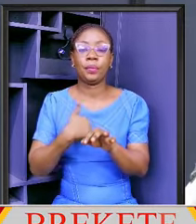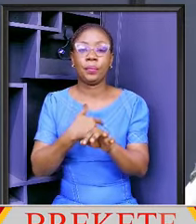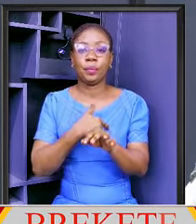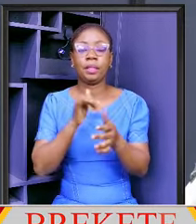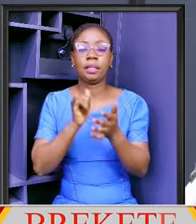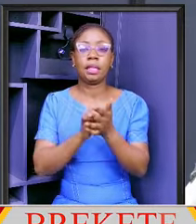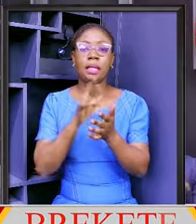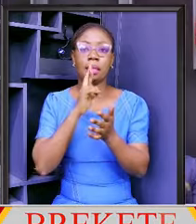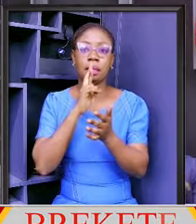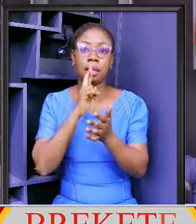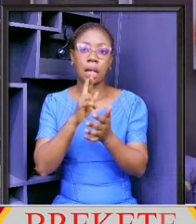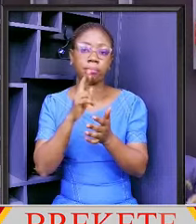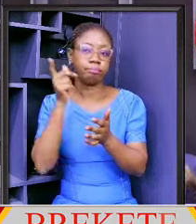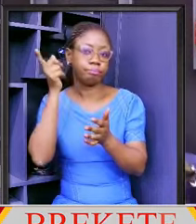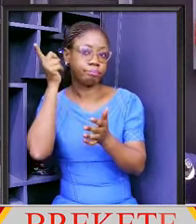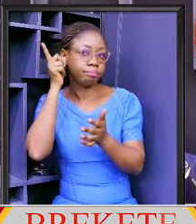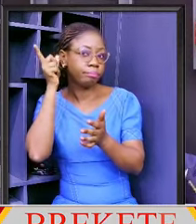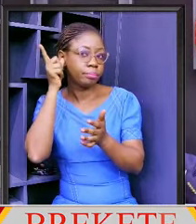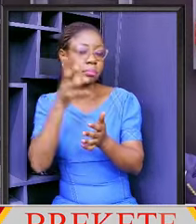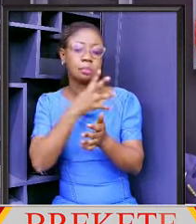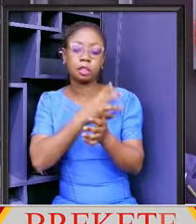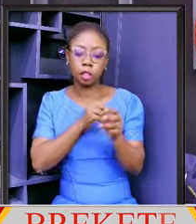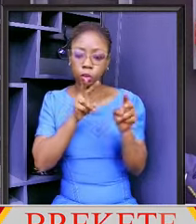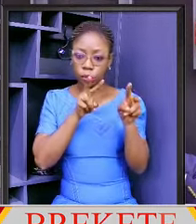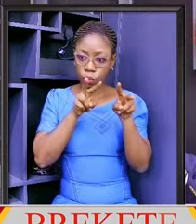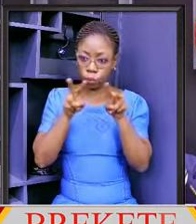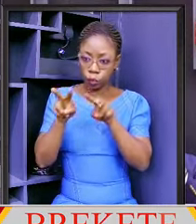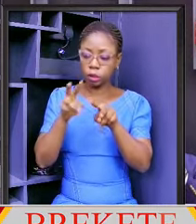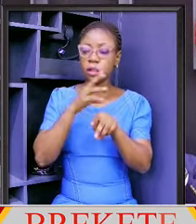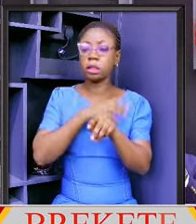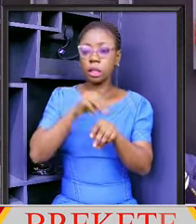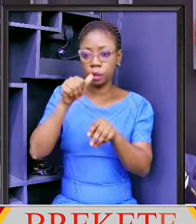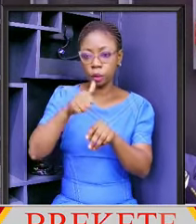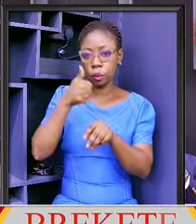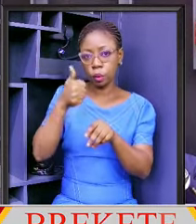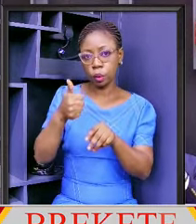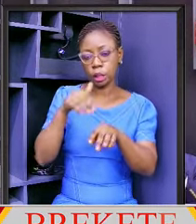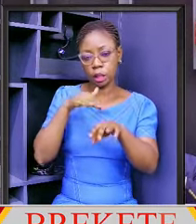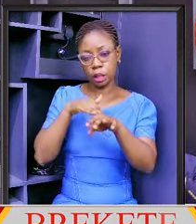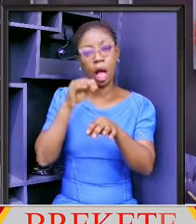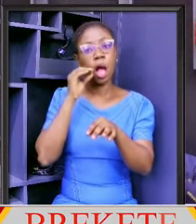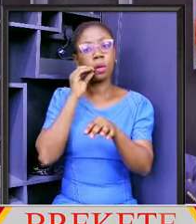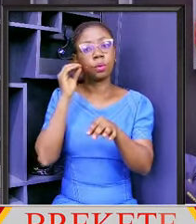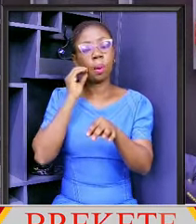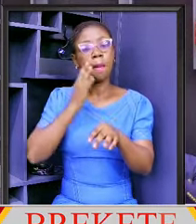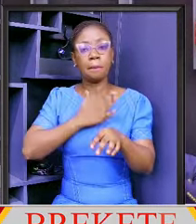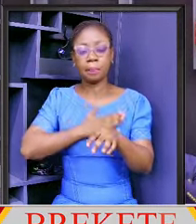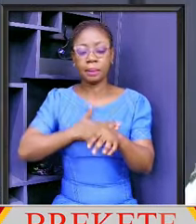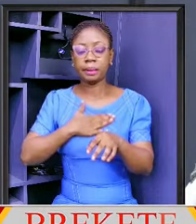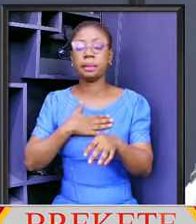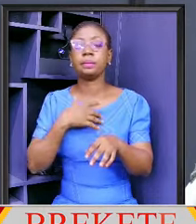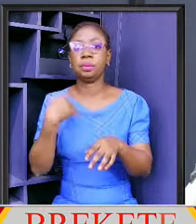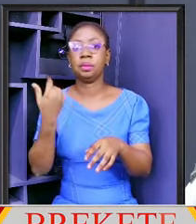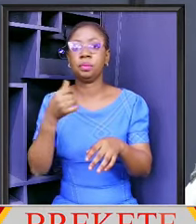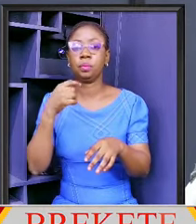they hear, where they watch, we, and others where they for house, make we tell other people